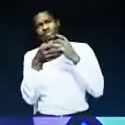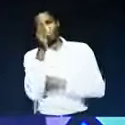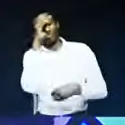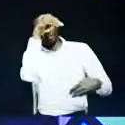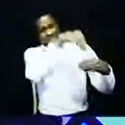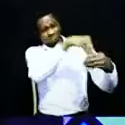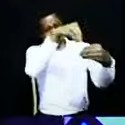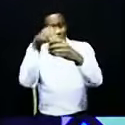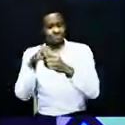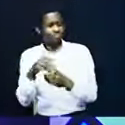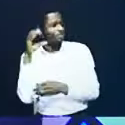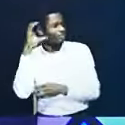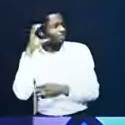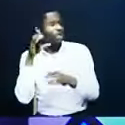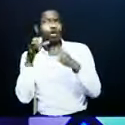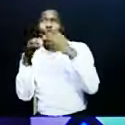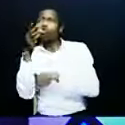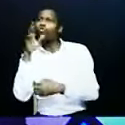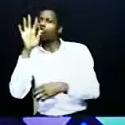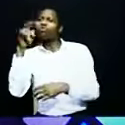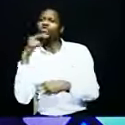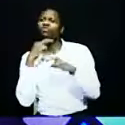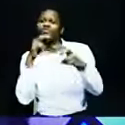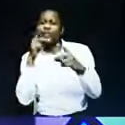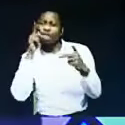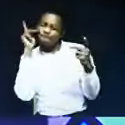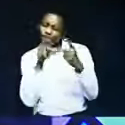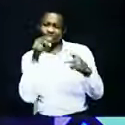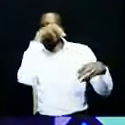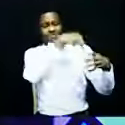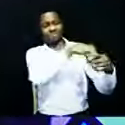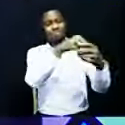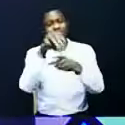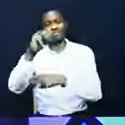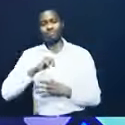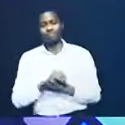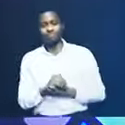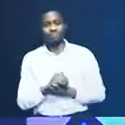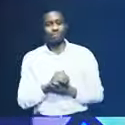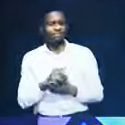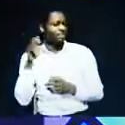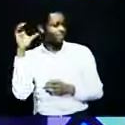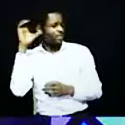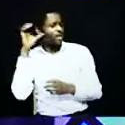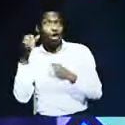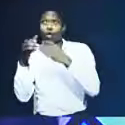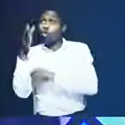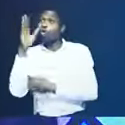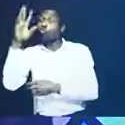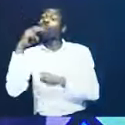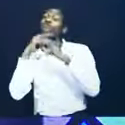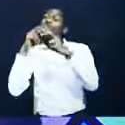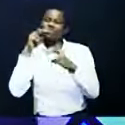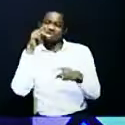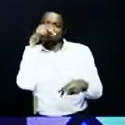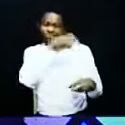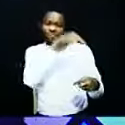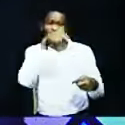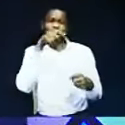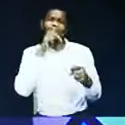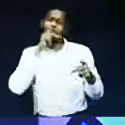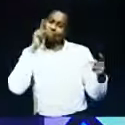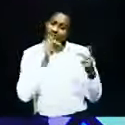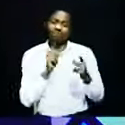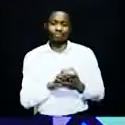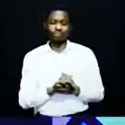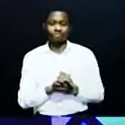Lord in their voices. They see the Lord in them. They hear the Lord in their voices. They that hope